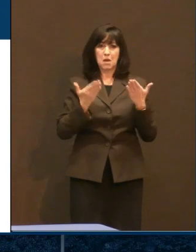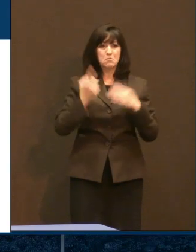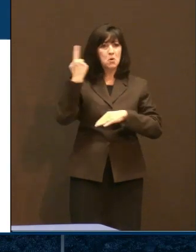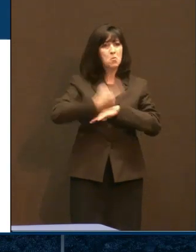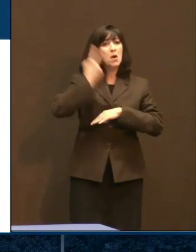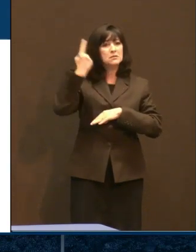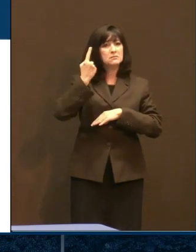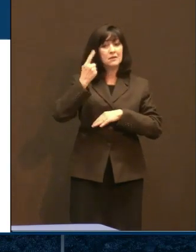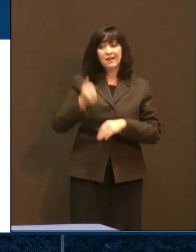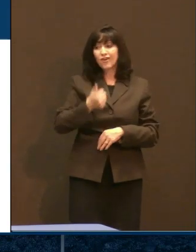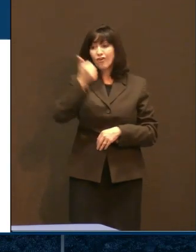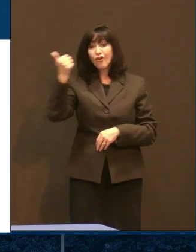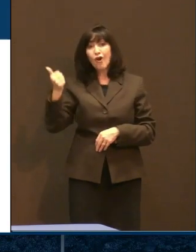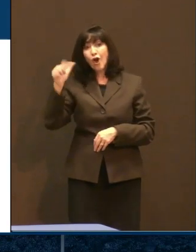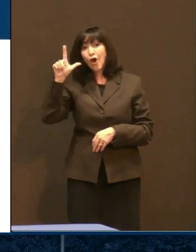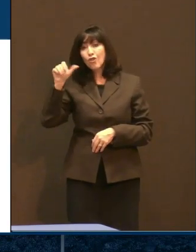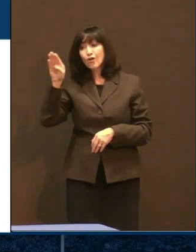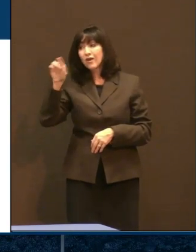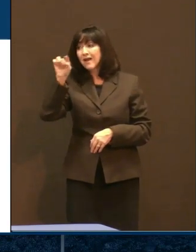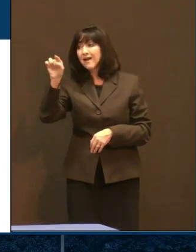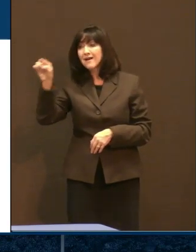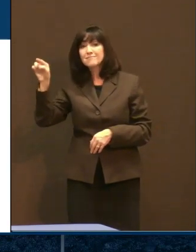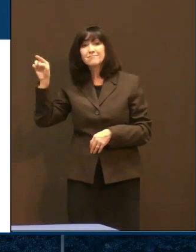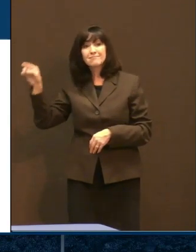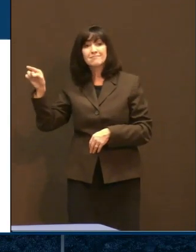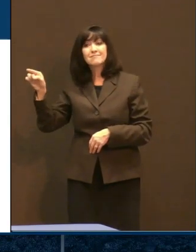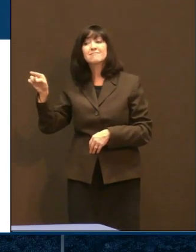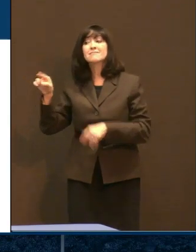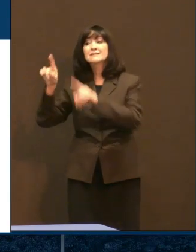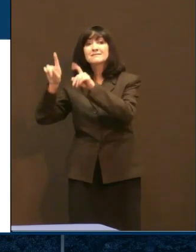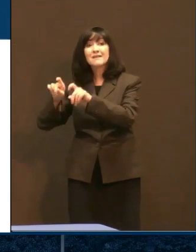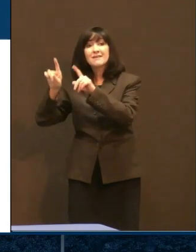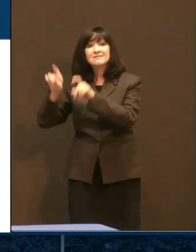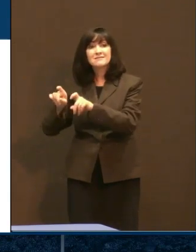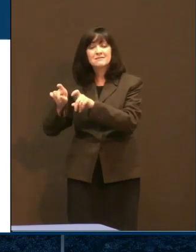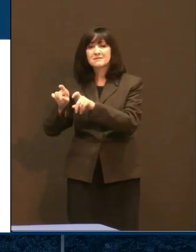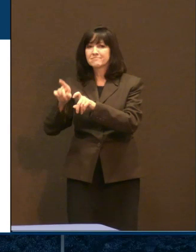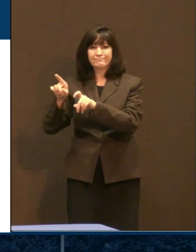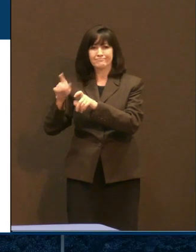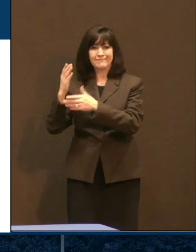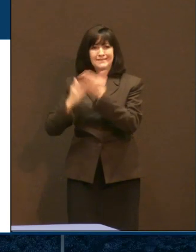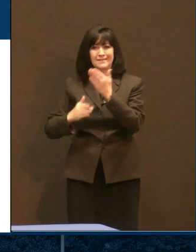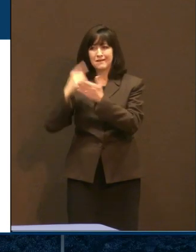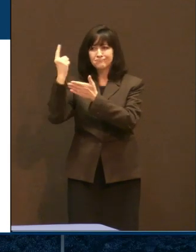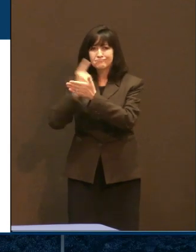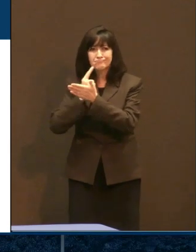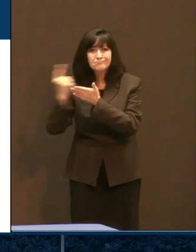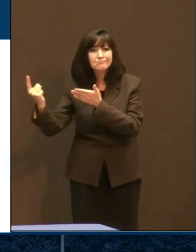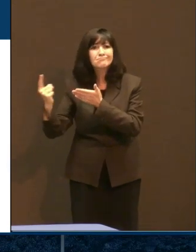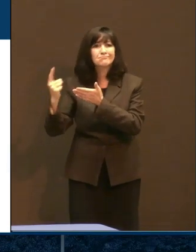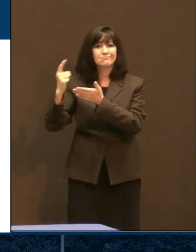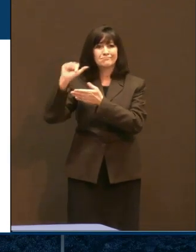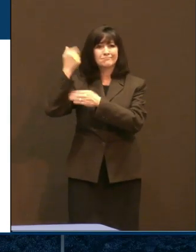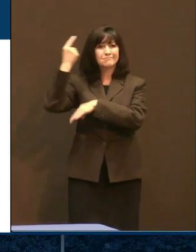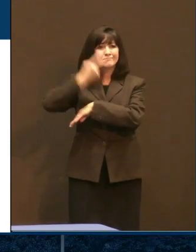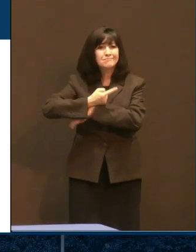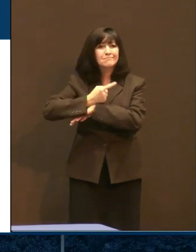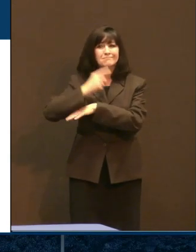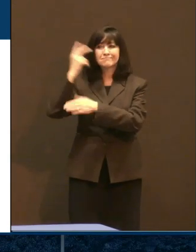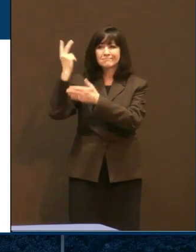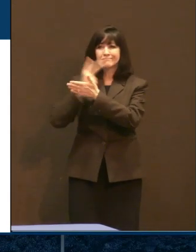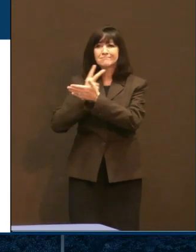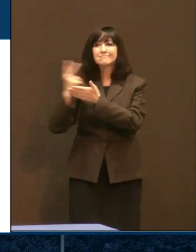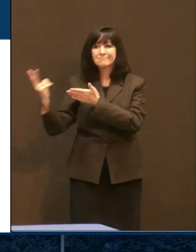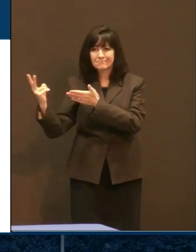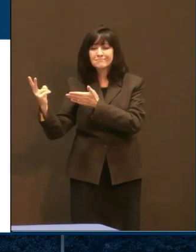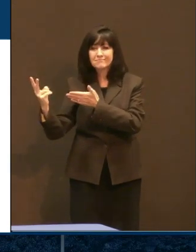Well, that's a day or two after our big community testing efforts in Sussex County. And we're going to you see a little dip